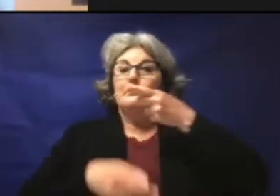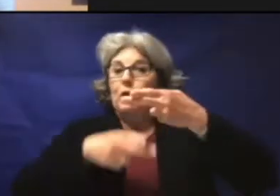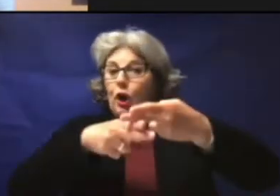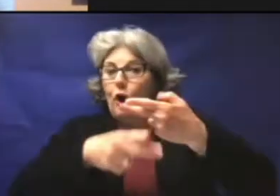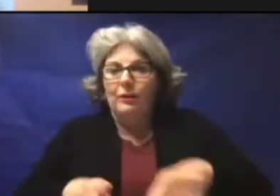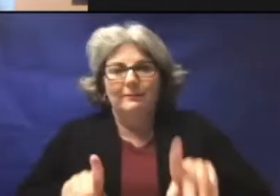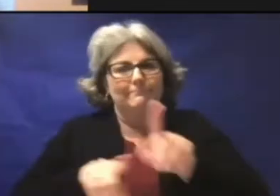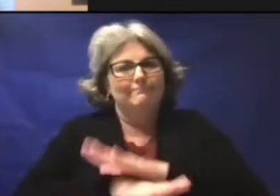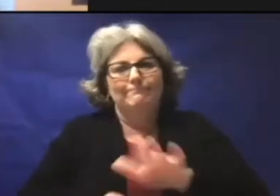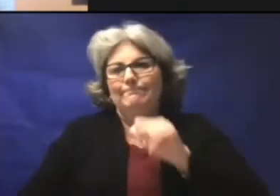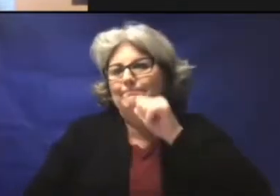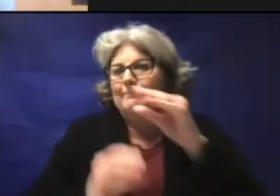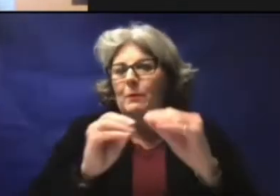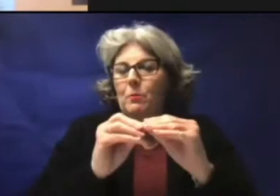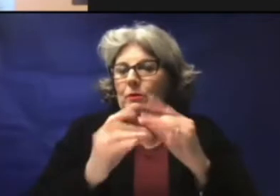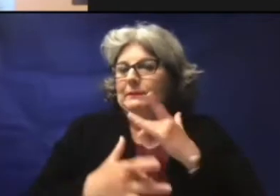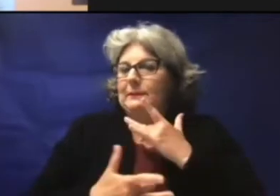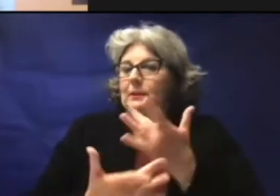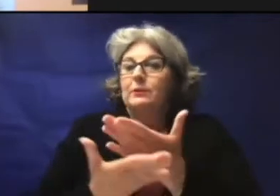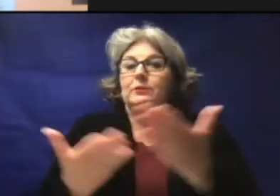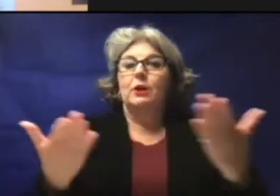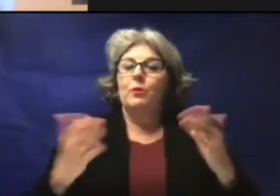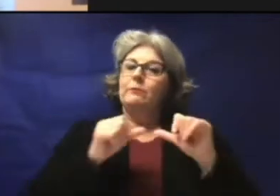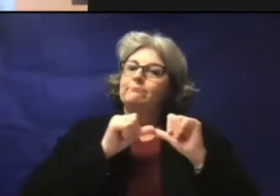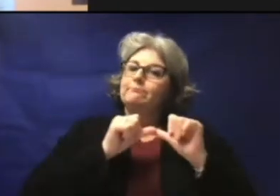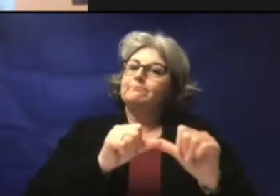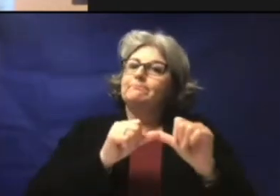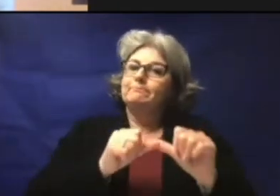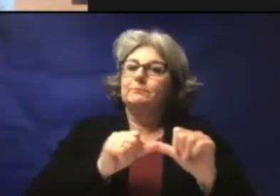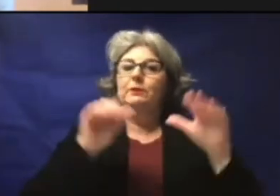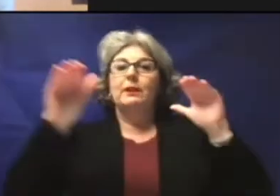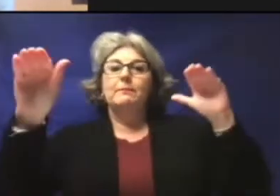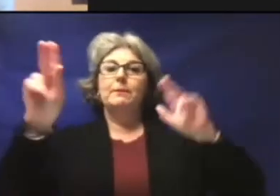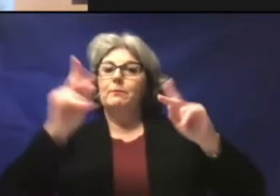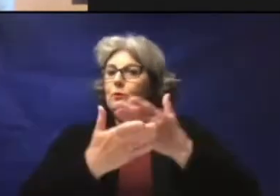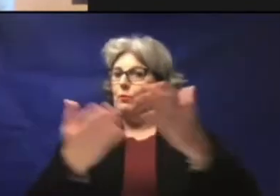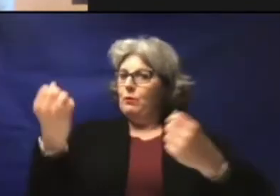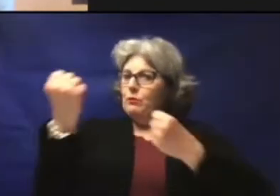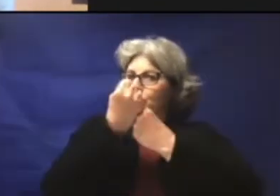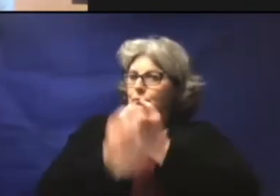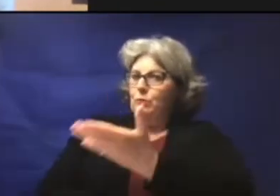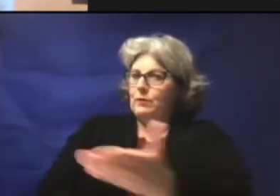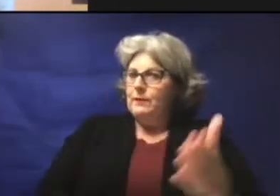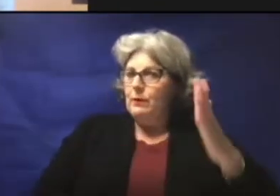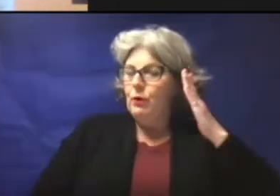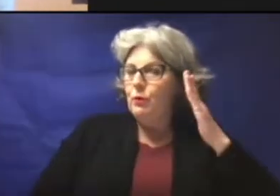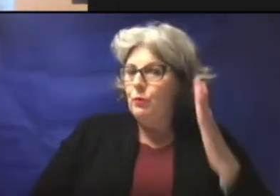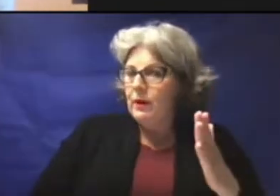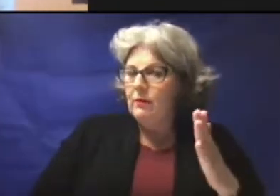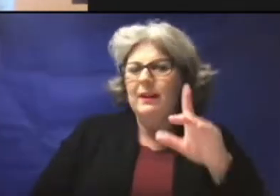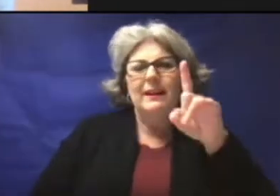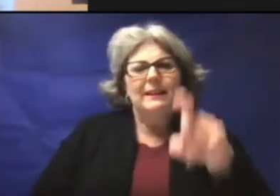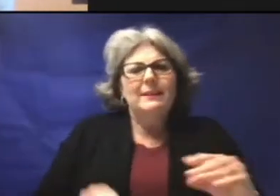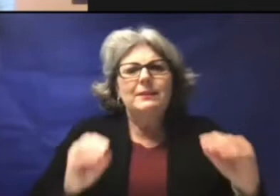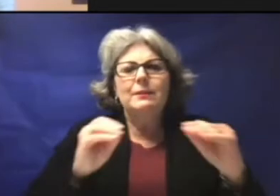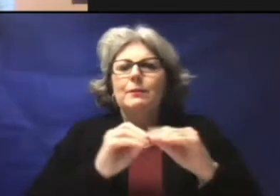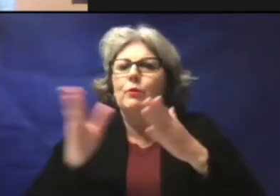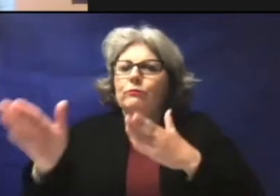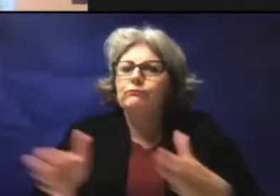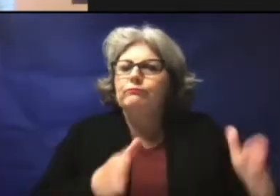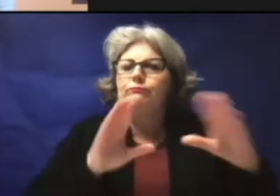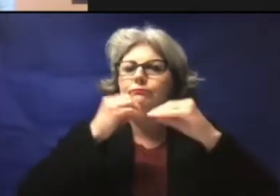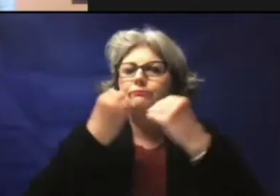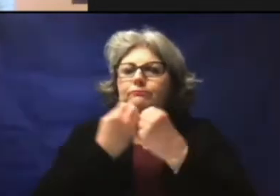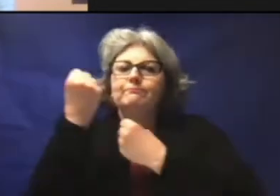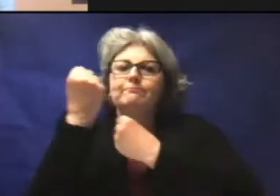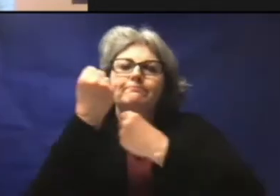those anymore. And so what we need to do is continue to let them know that we're there to support them. There needs to be more organizations that are there to